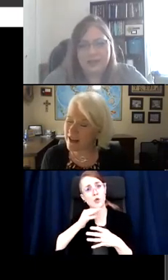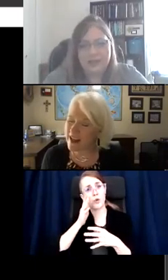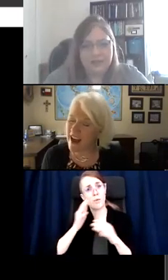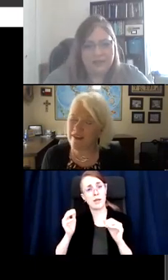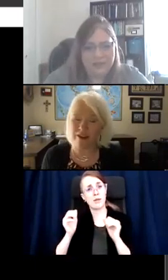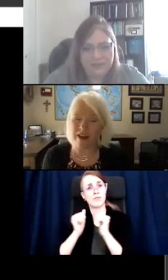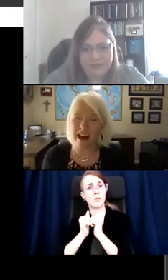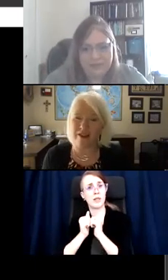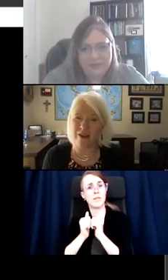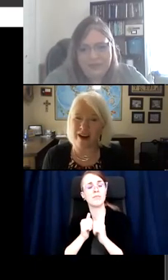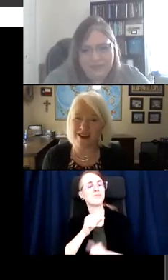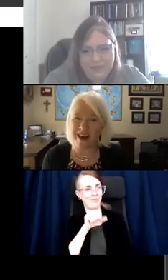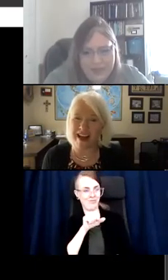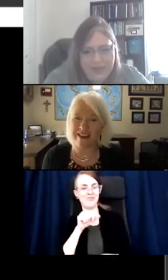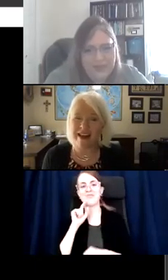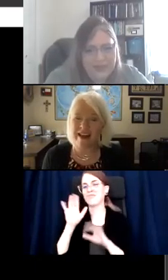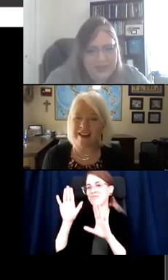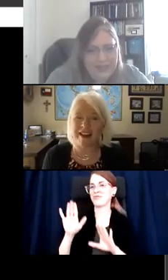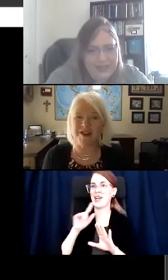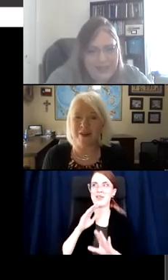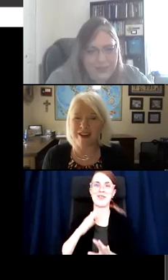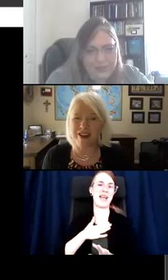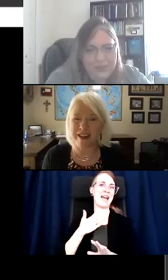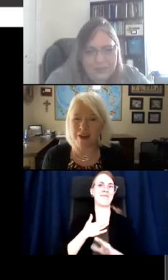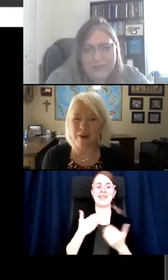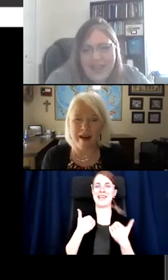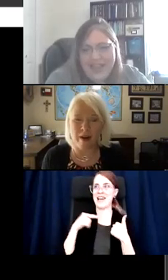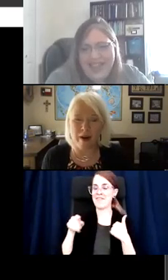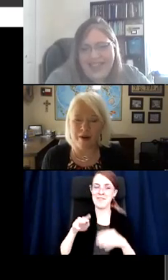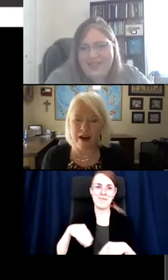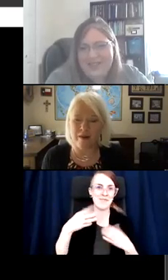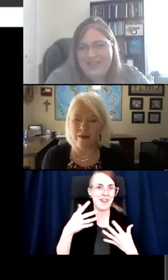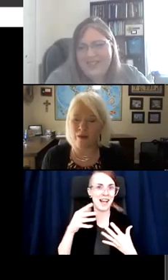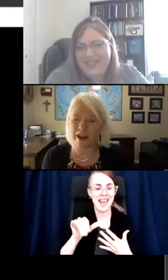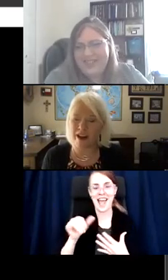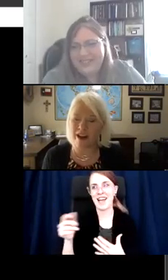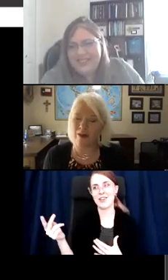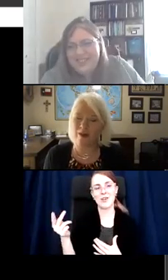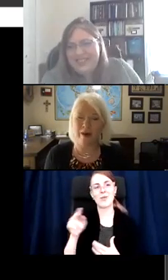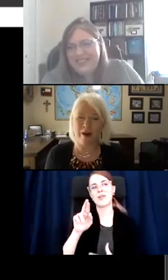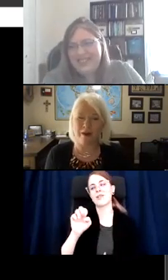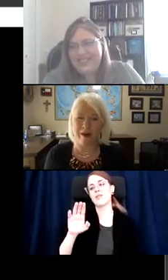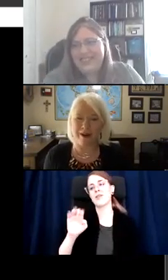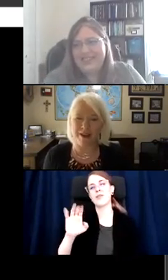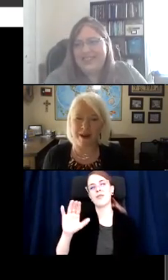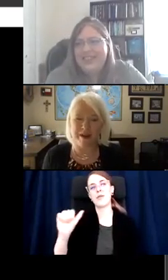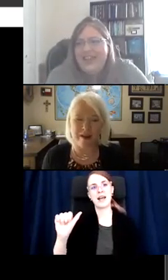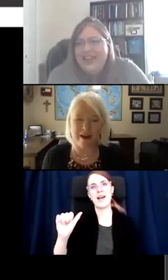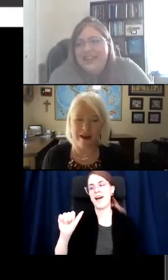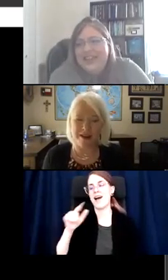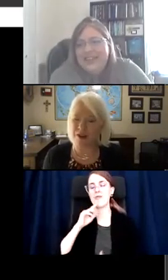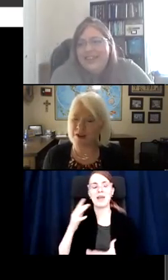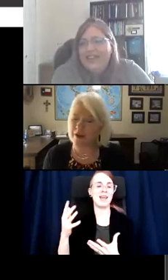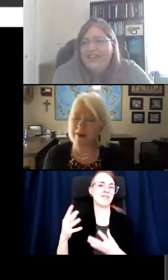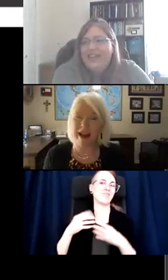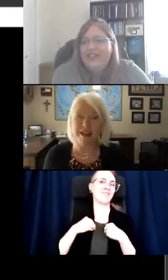so glad to have you do that. And thank you so much, Darcy. You and Rebecca both. We welcome your partnership in other